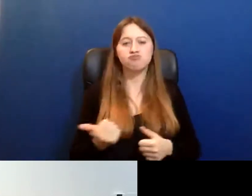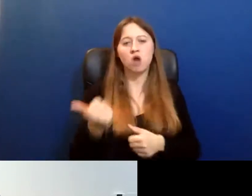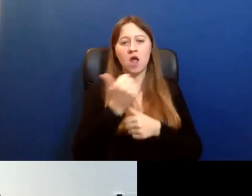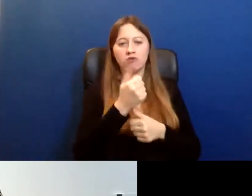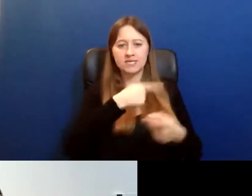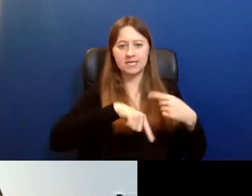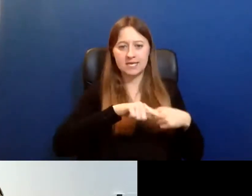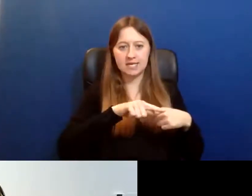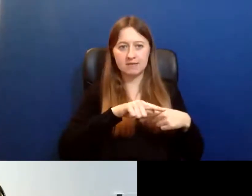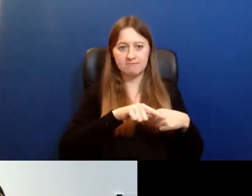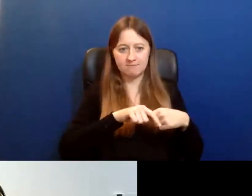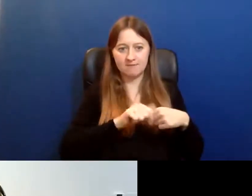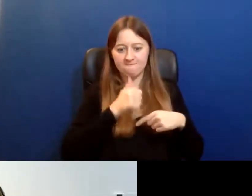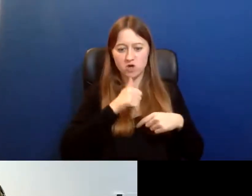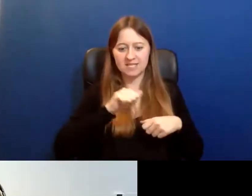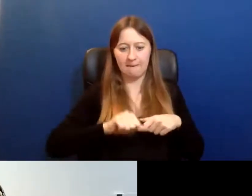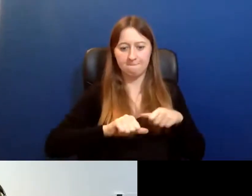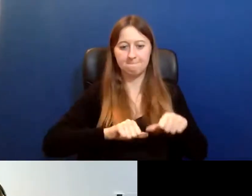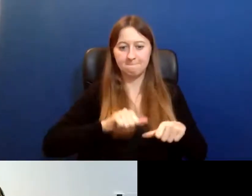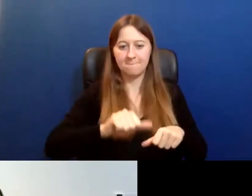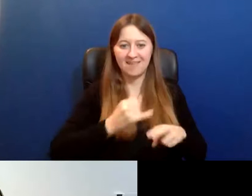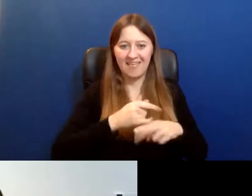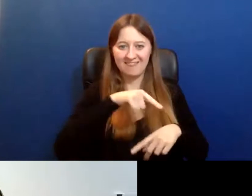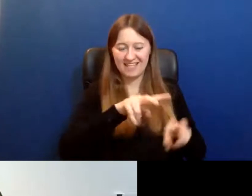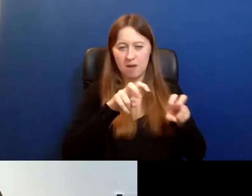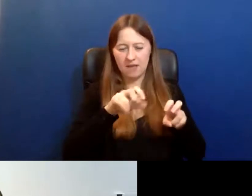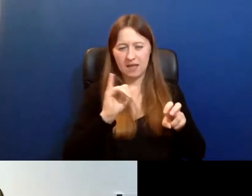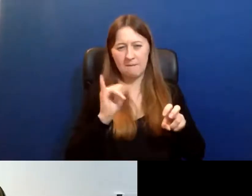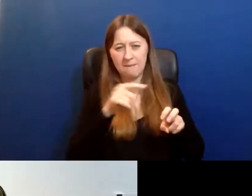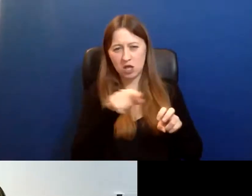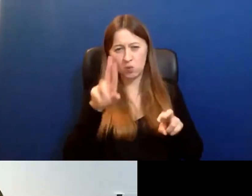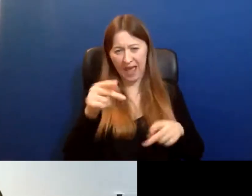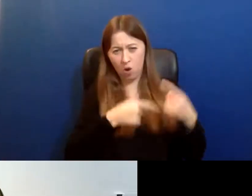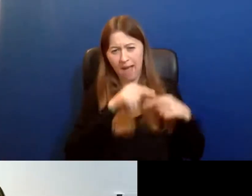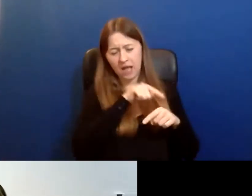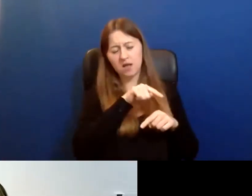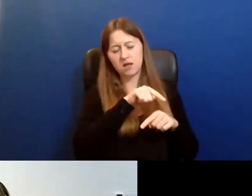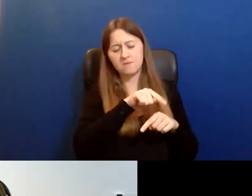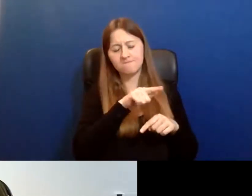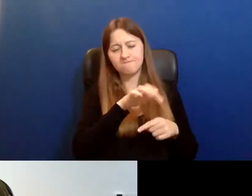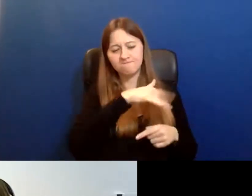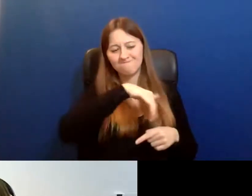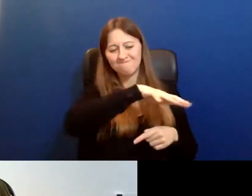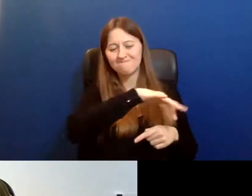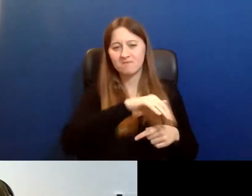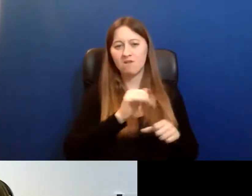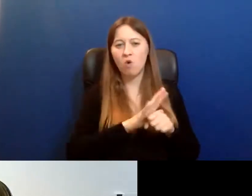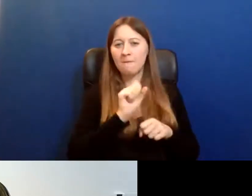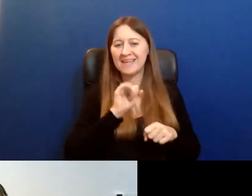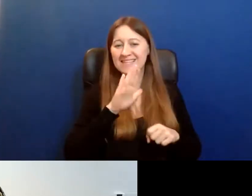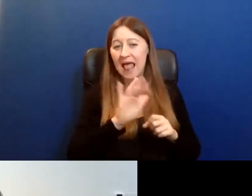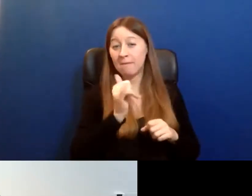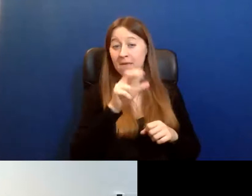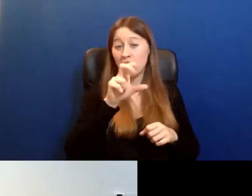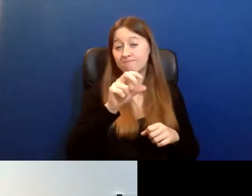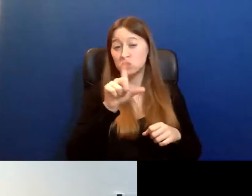our initial steps in this area? If you could maybe go back to where the situation was for BSL maybe 2 or 3 decades